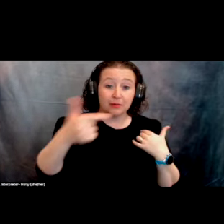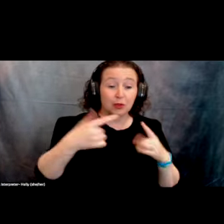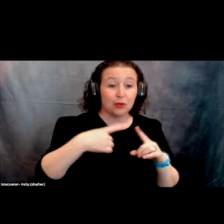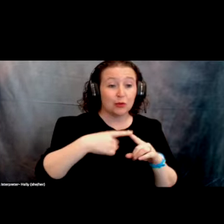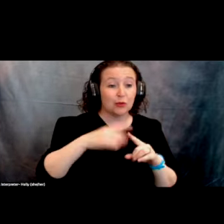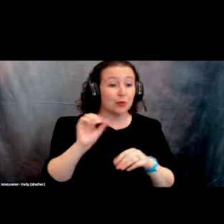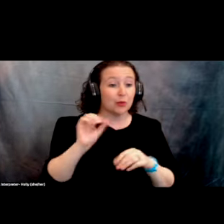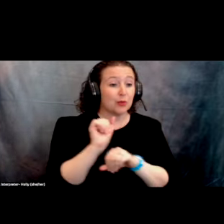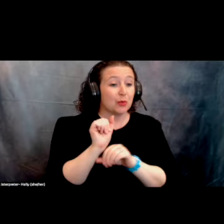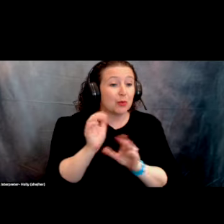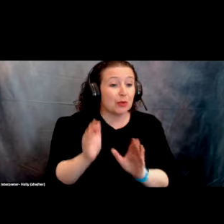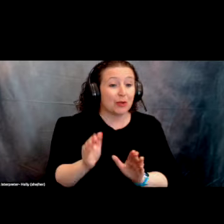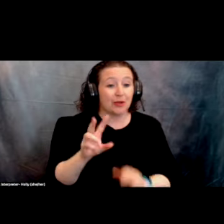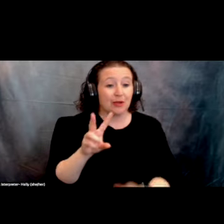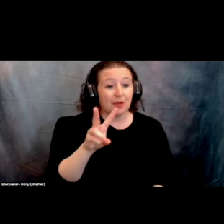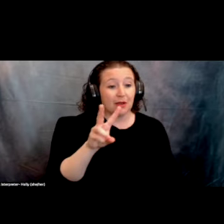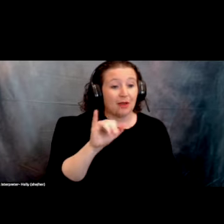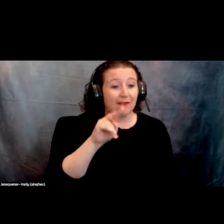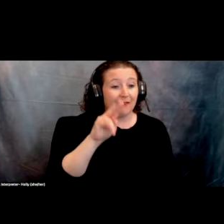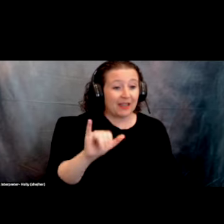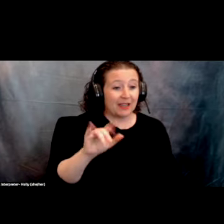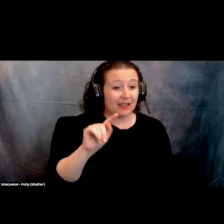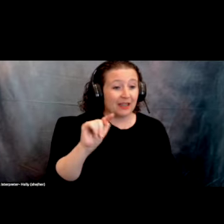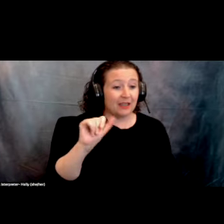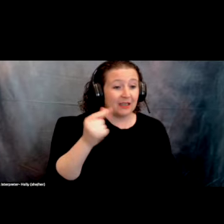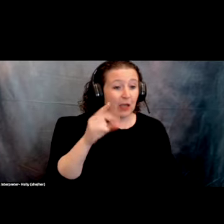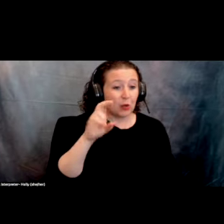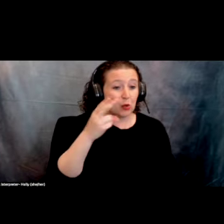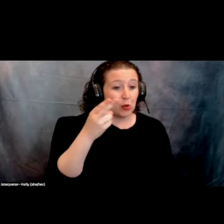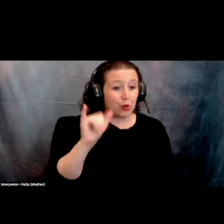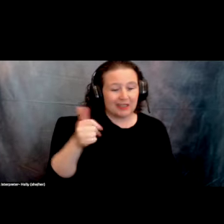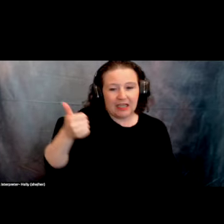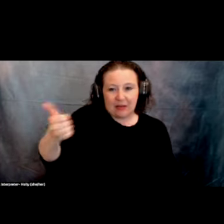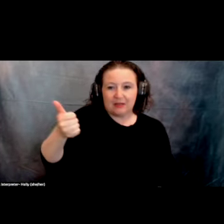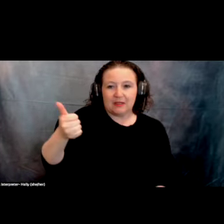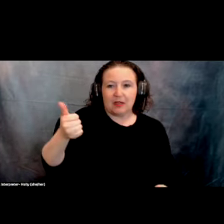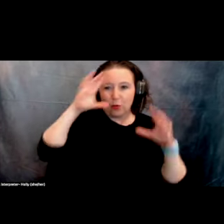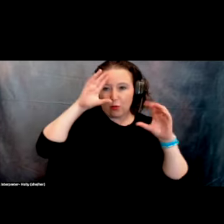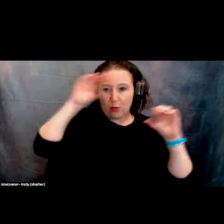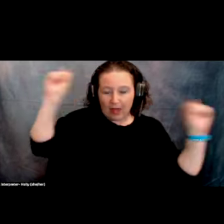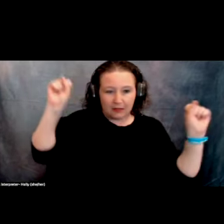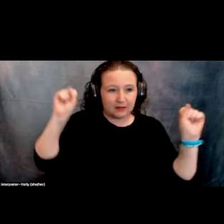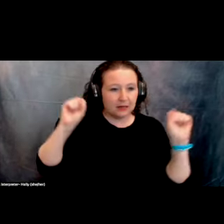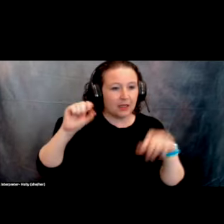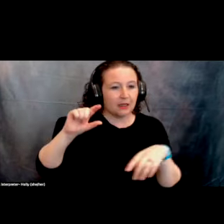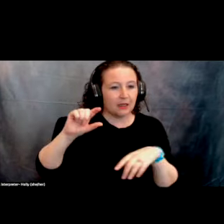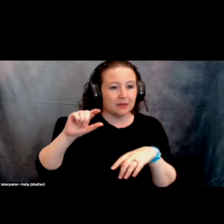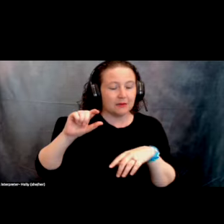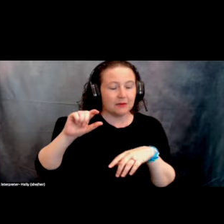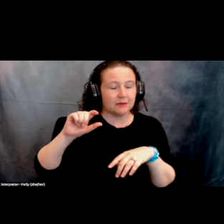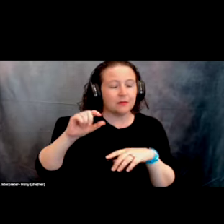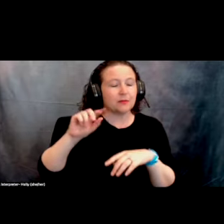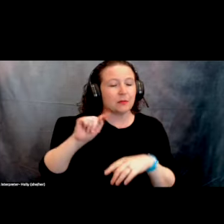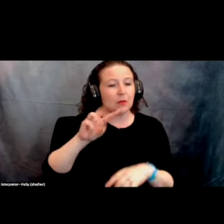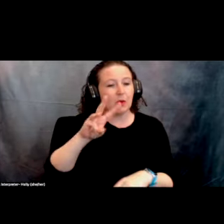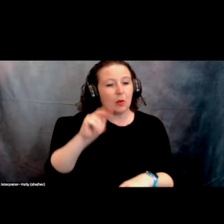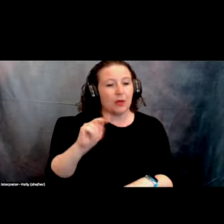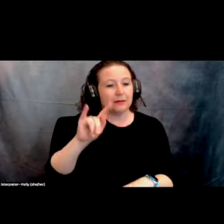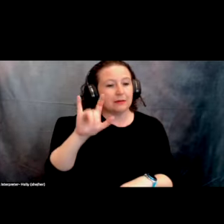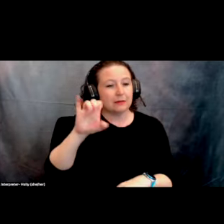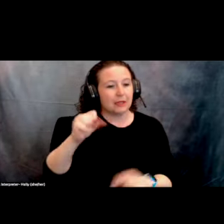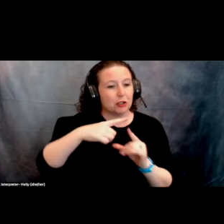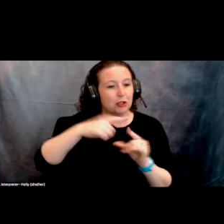colleague, Vinnie Taguchi, the president of the Twin Cities Japanese American Citizens League, who is going